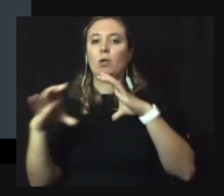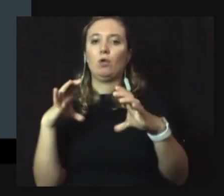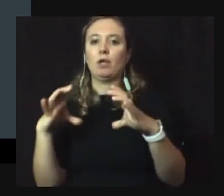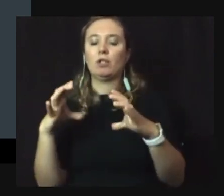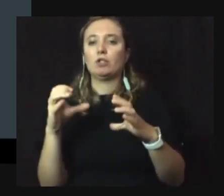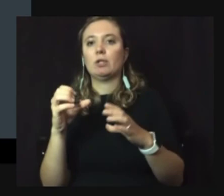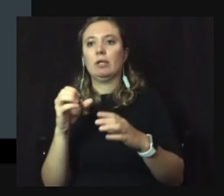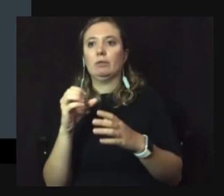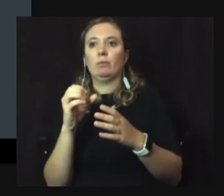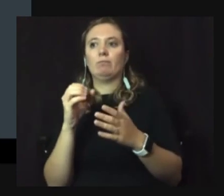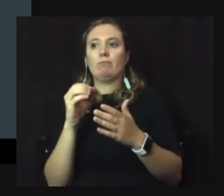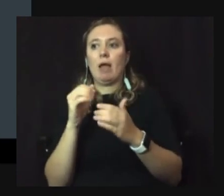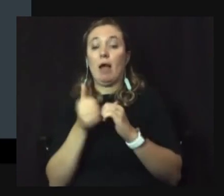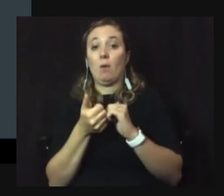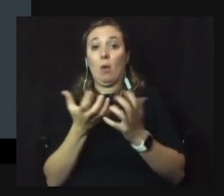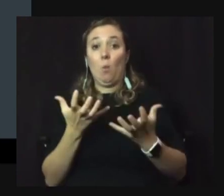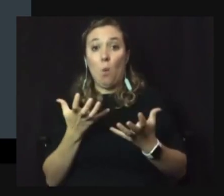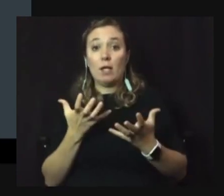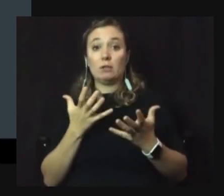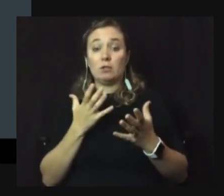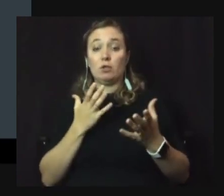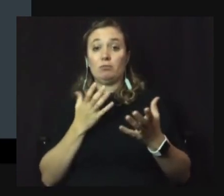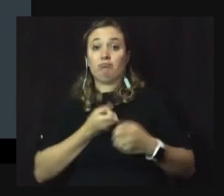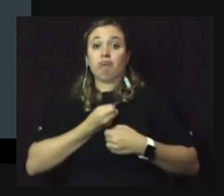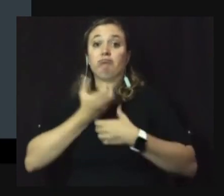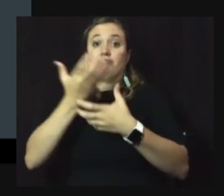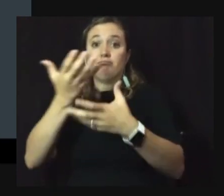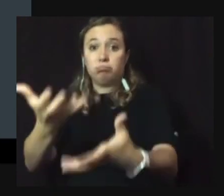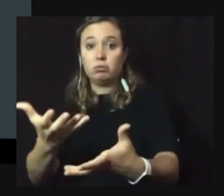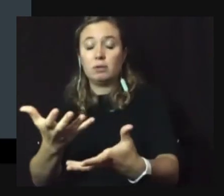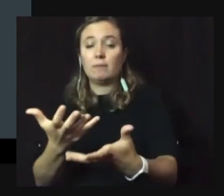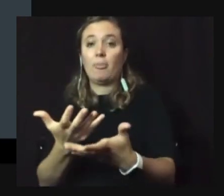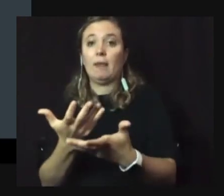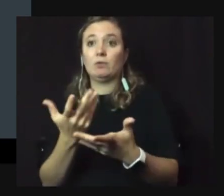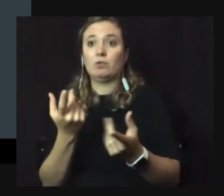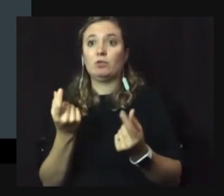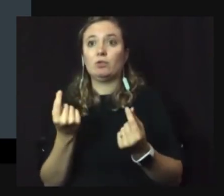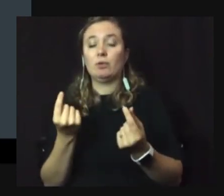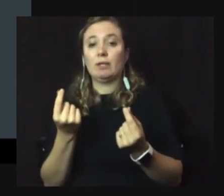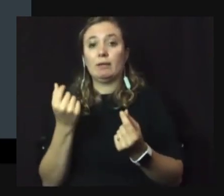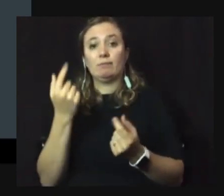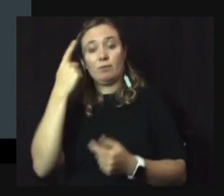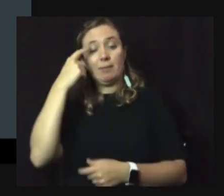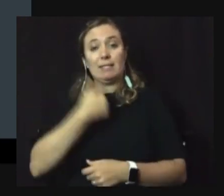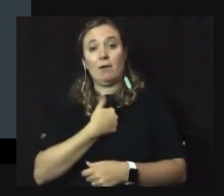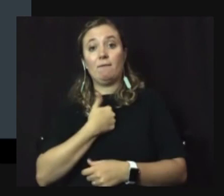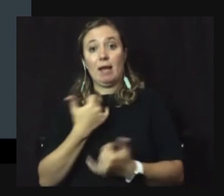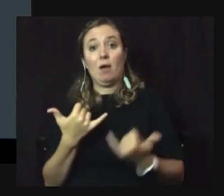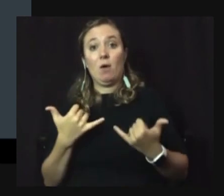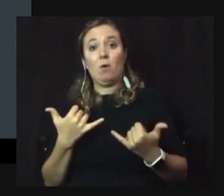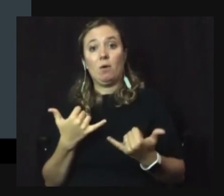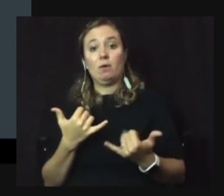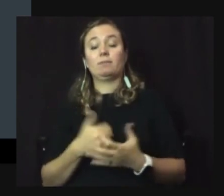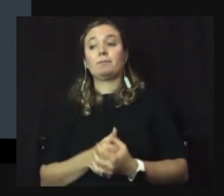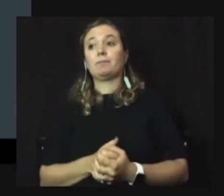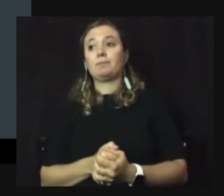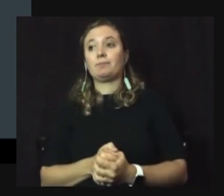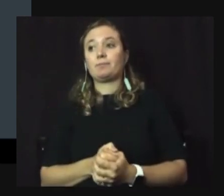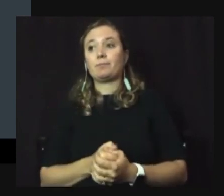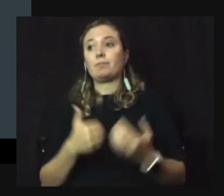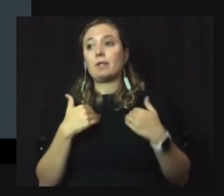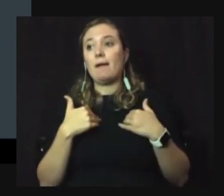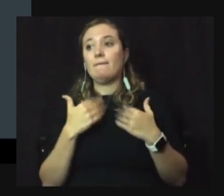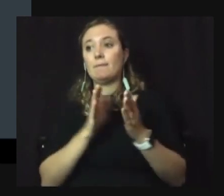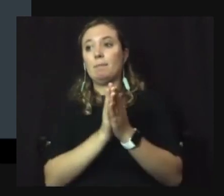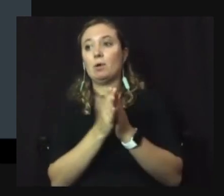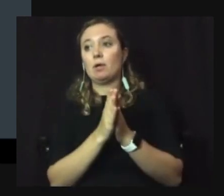myself? And then the last thing that I do, I like to read, I have these books. They're